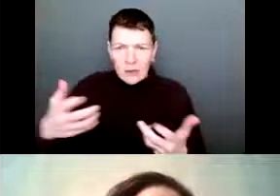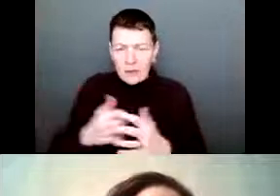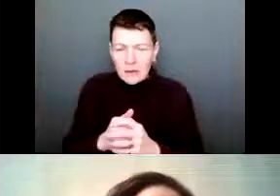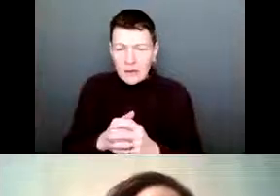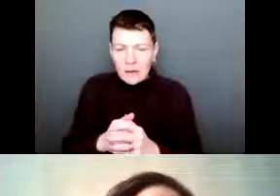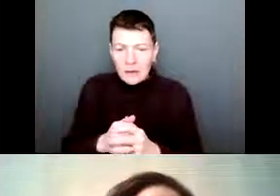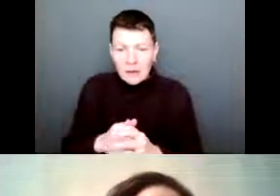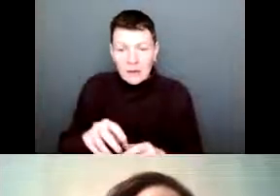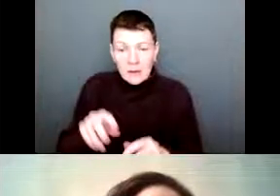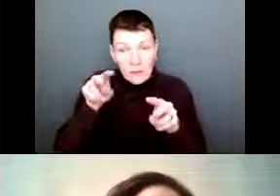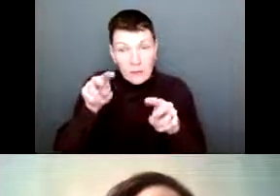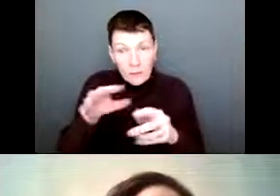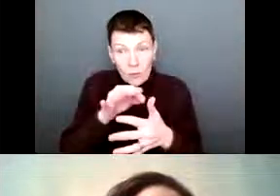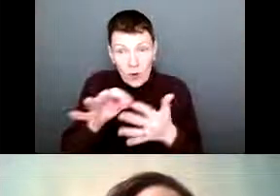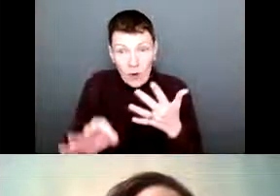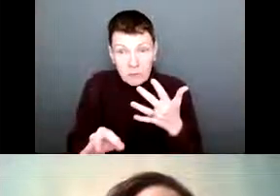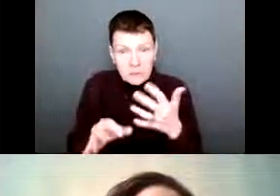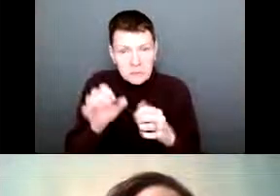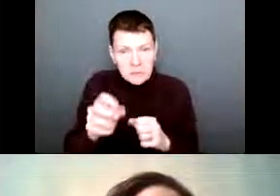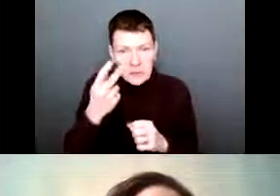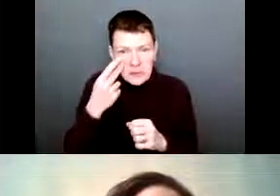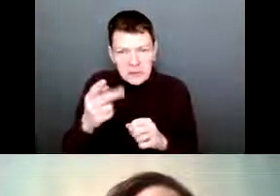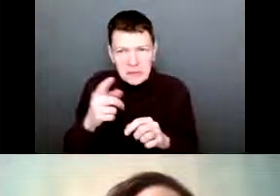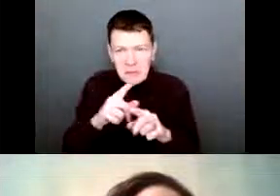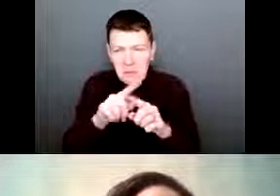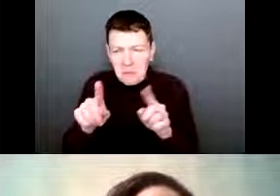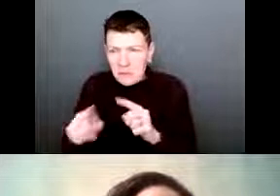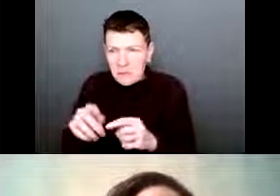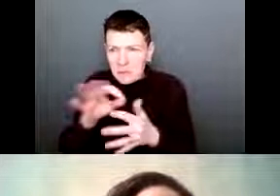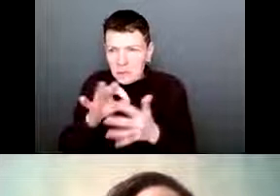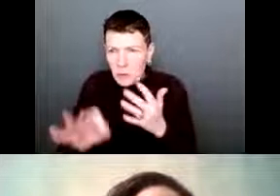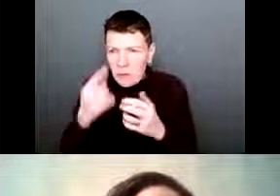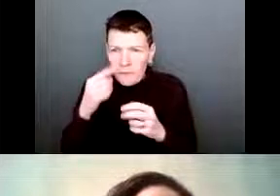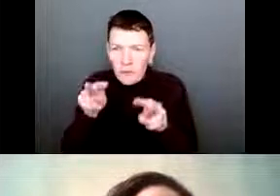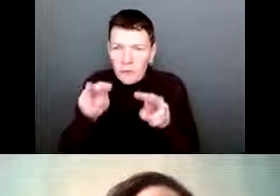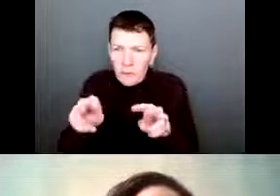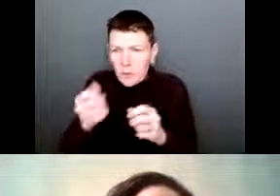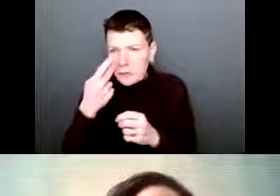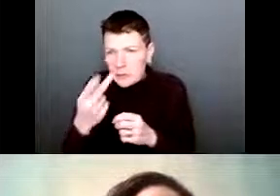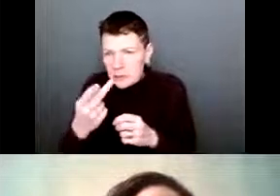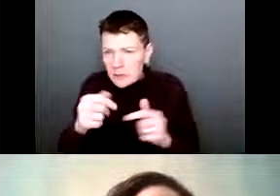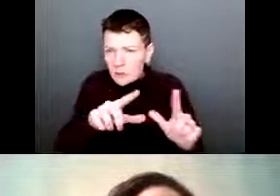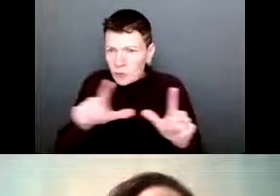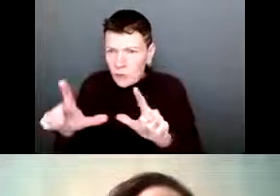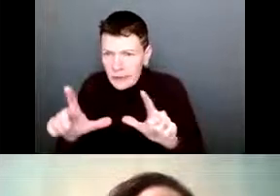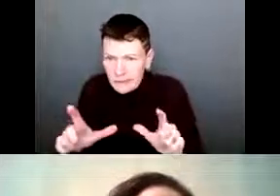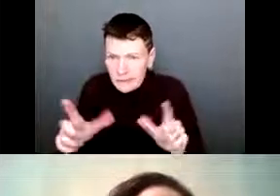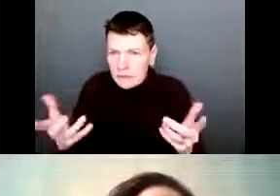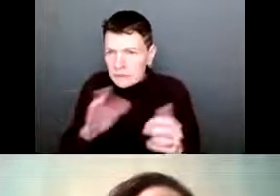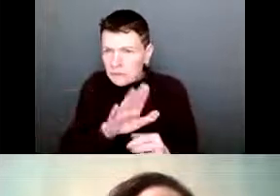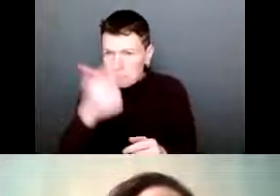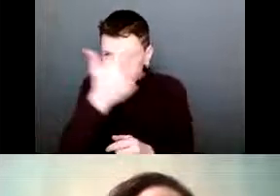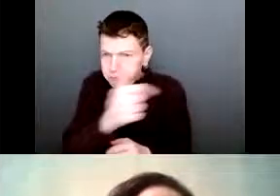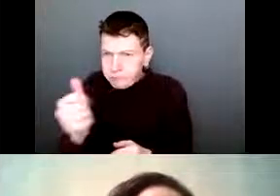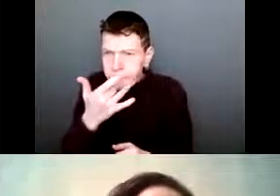view options, you have different ways in order to view what you will see on your screen according to your preference.